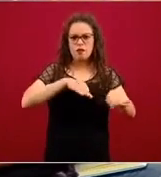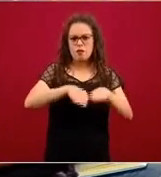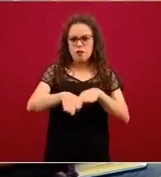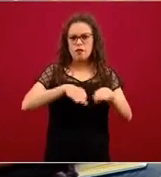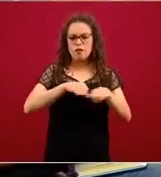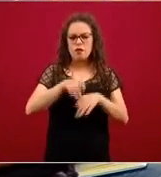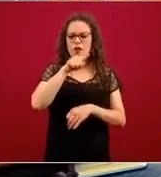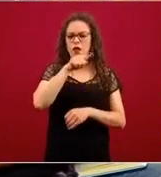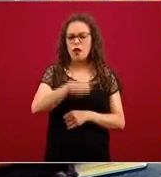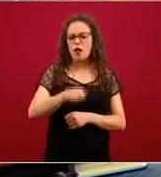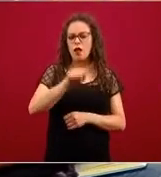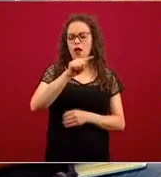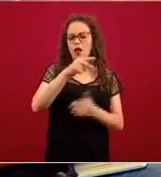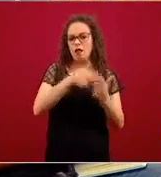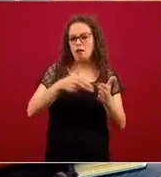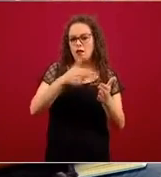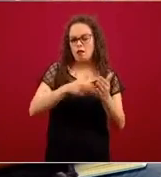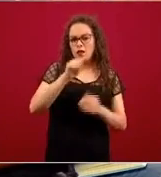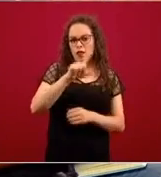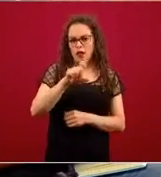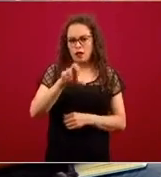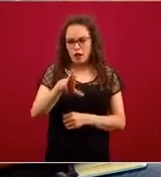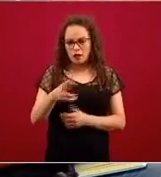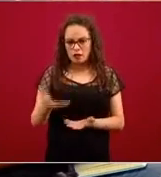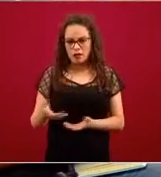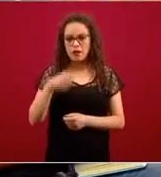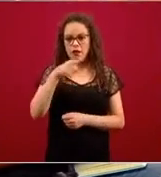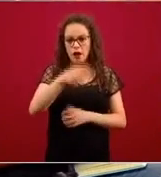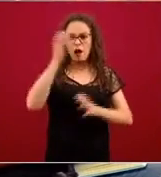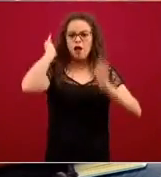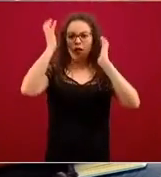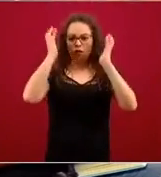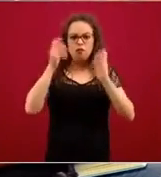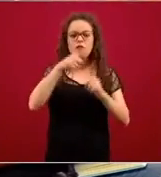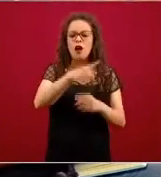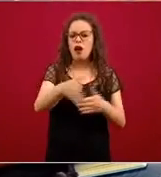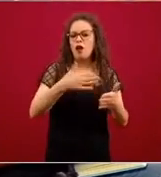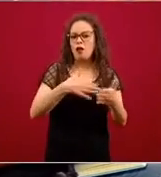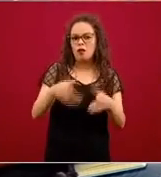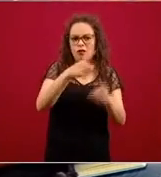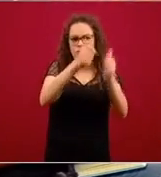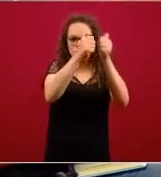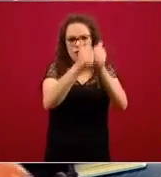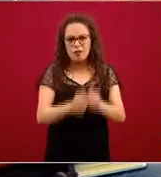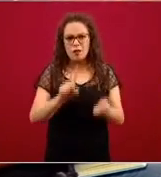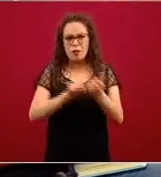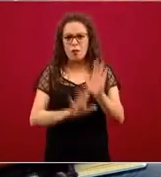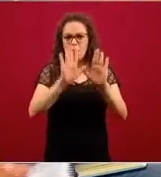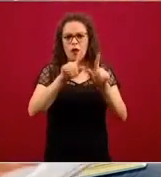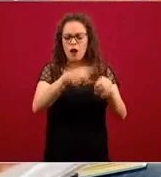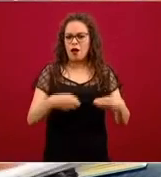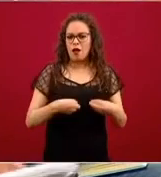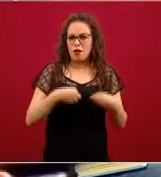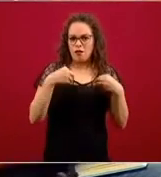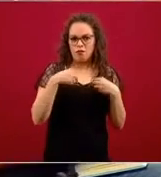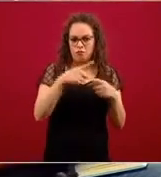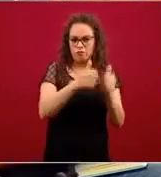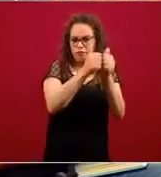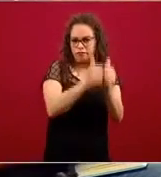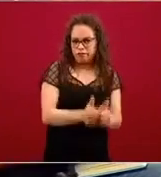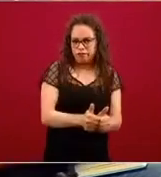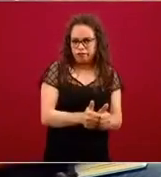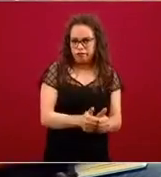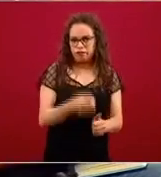automotive industry, and they say that they have them in the laboratory, in the factory. They work there, they